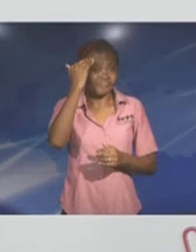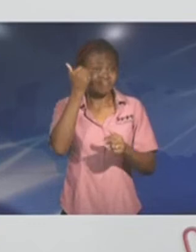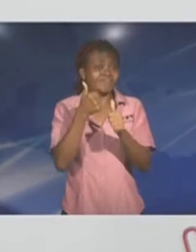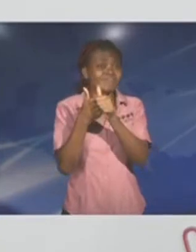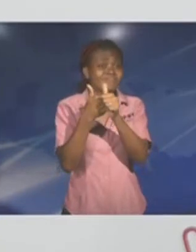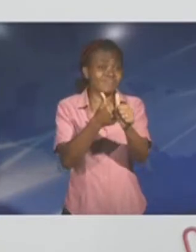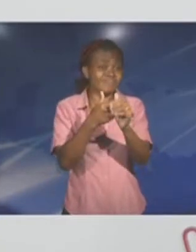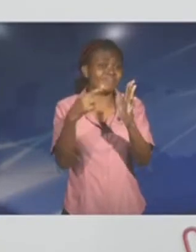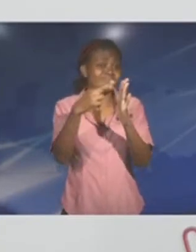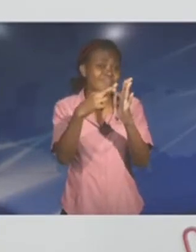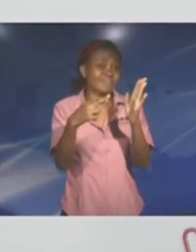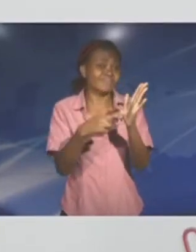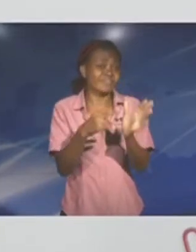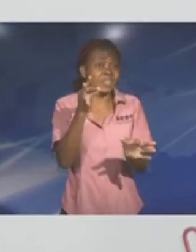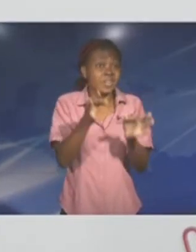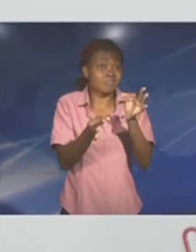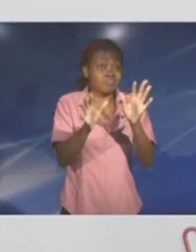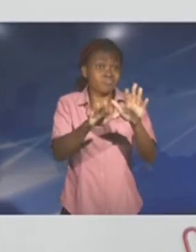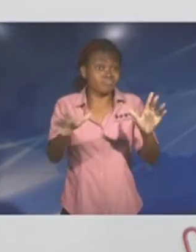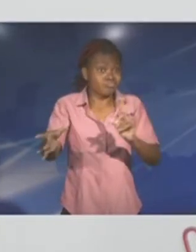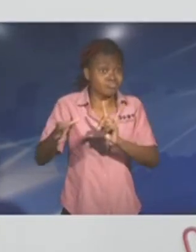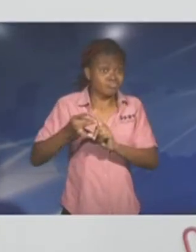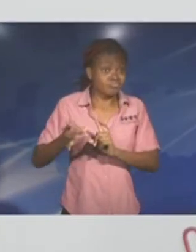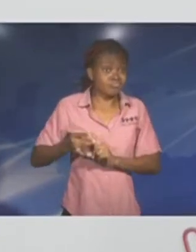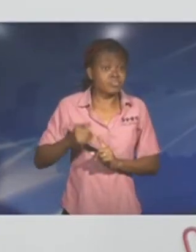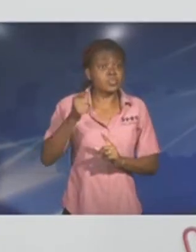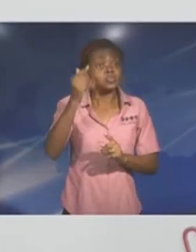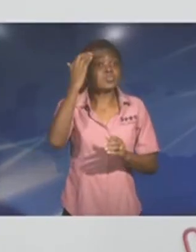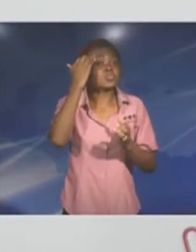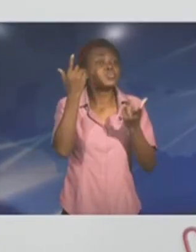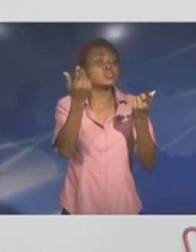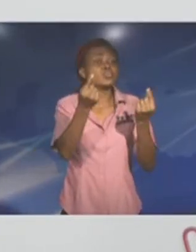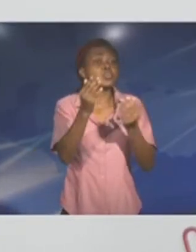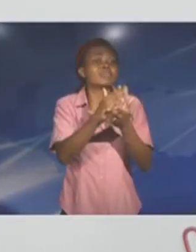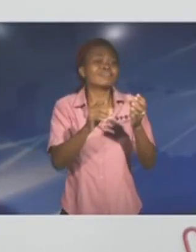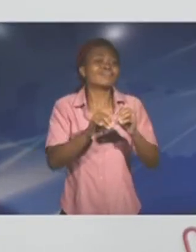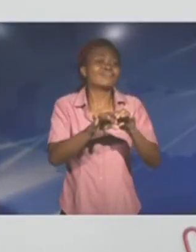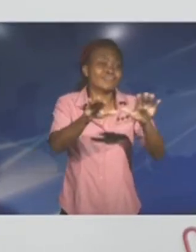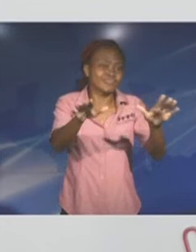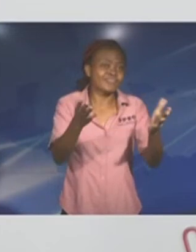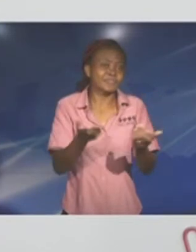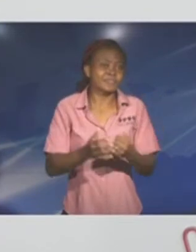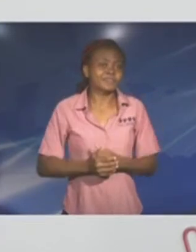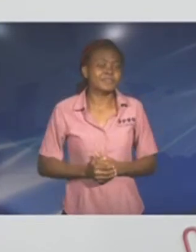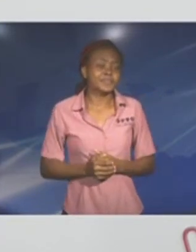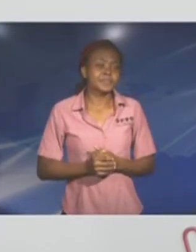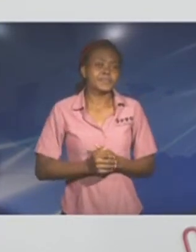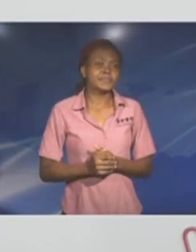and epidemiological measures to stop spread in a population.